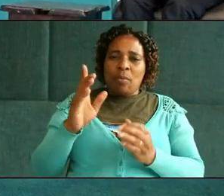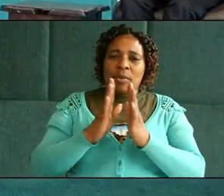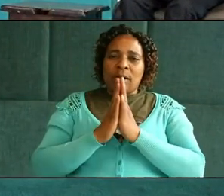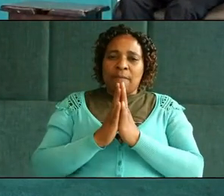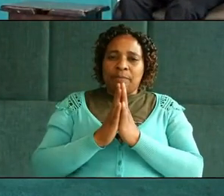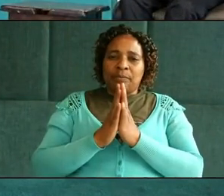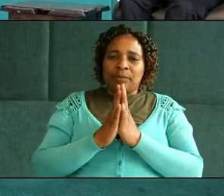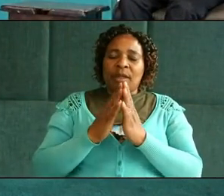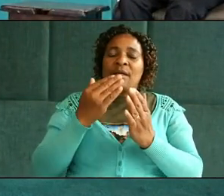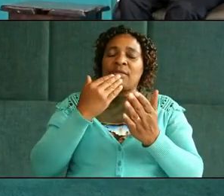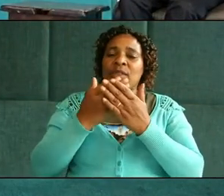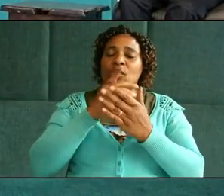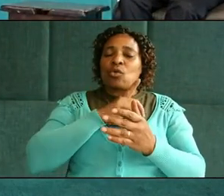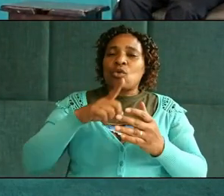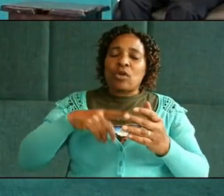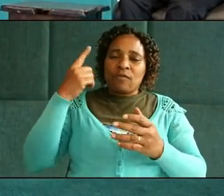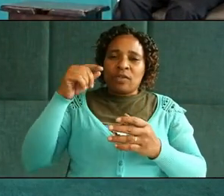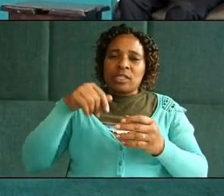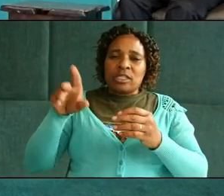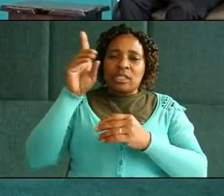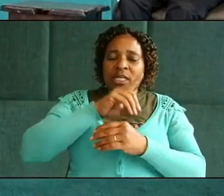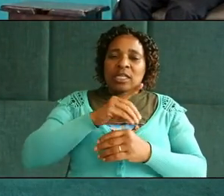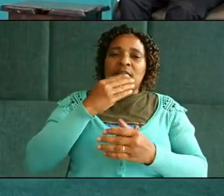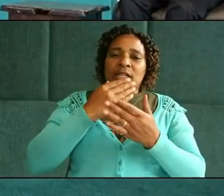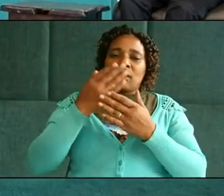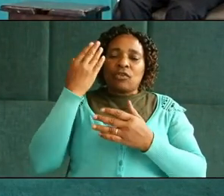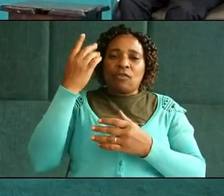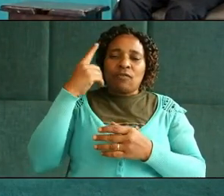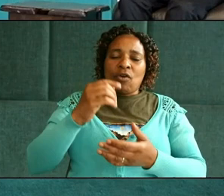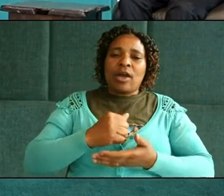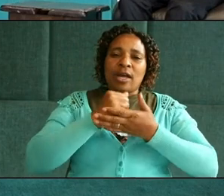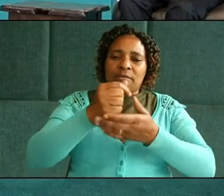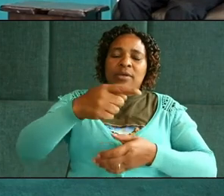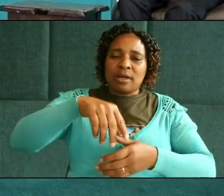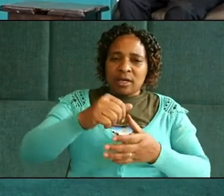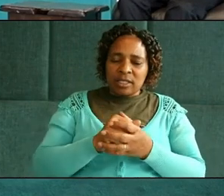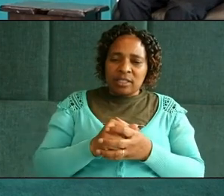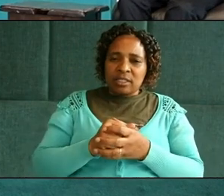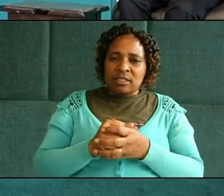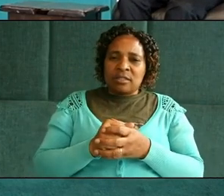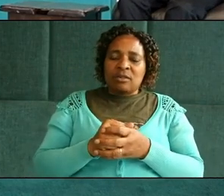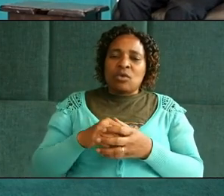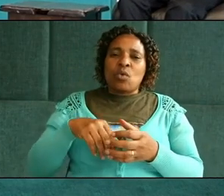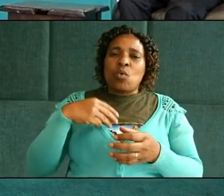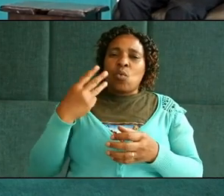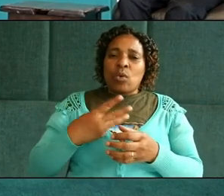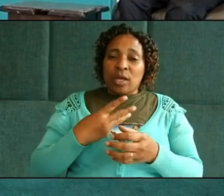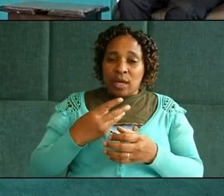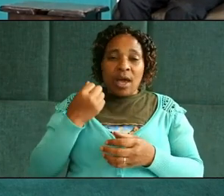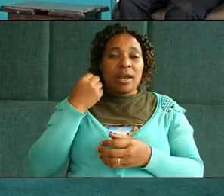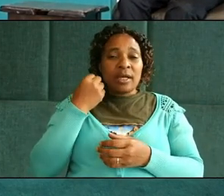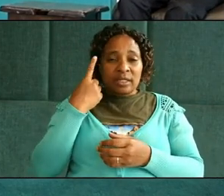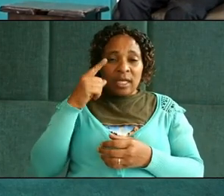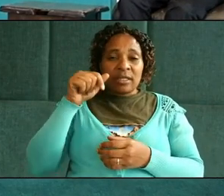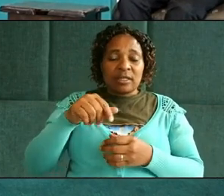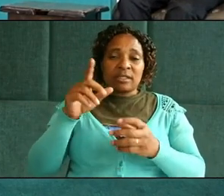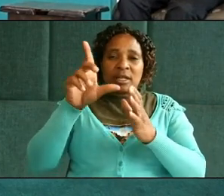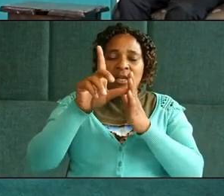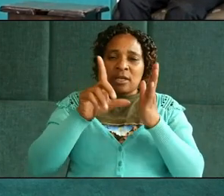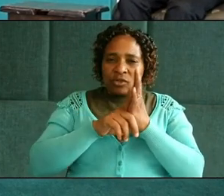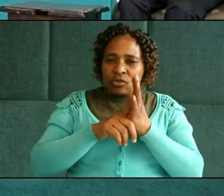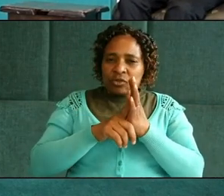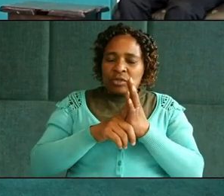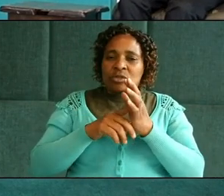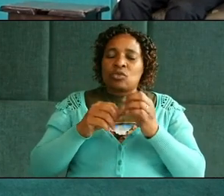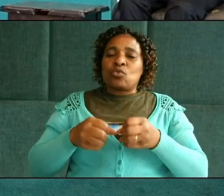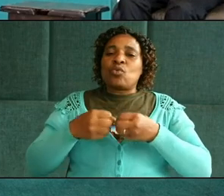Thank you, Lord, for this day. Thank you for being with us. Thank you for helping us. read and understand this lesson and